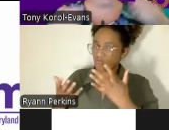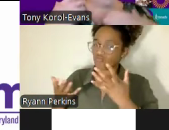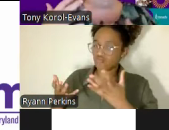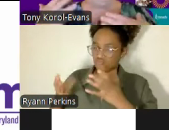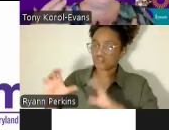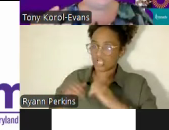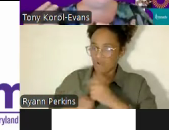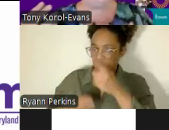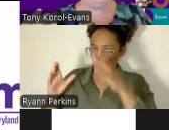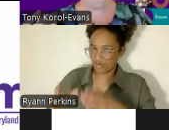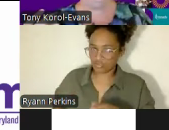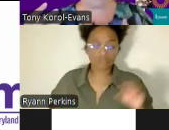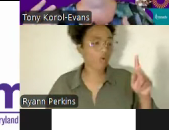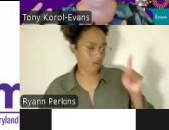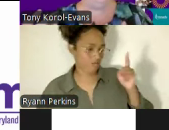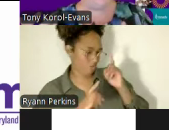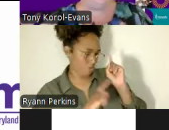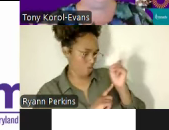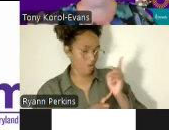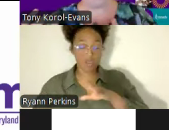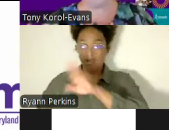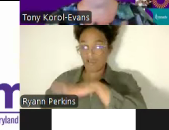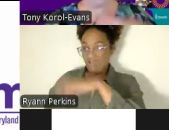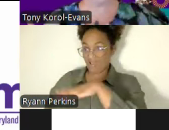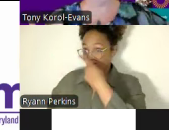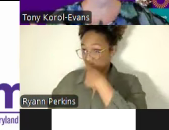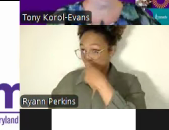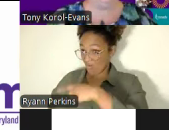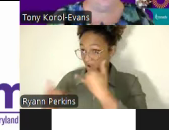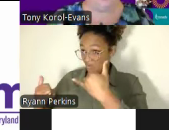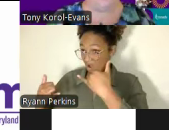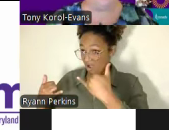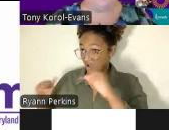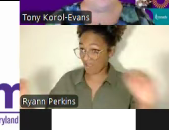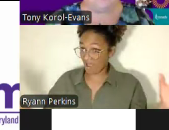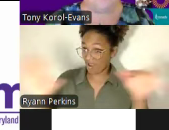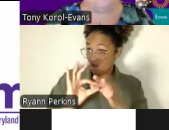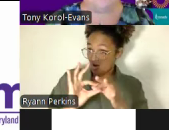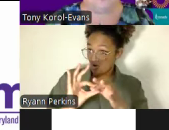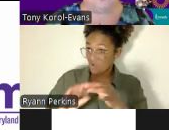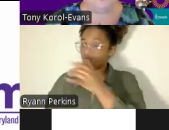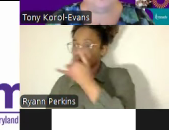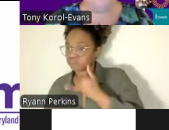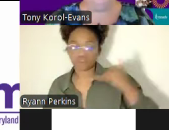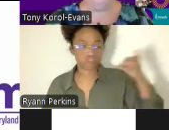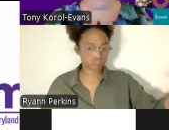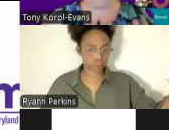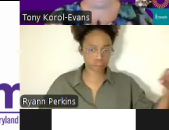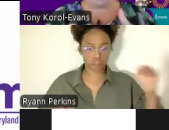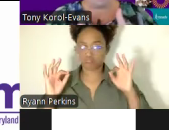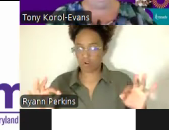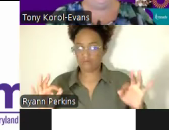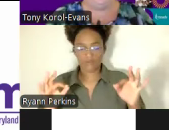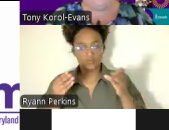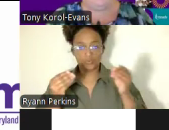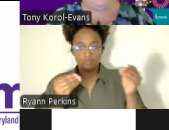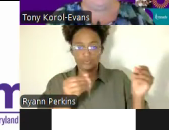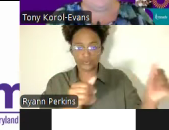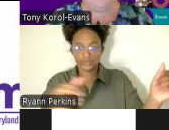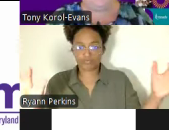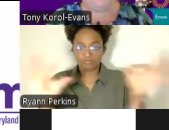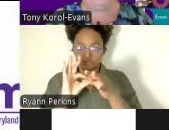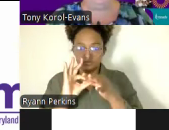She's Debbie. Hi, I have somebody. Do you have time right now? Great. Here is the phone. Because when you do